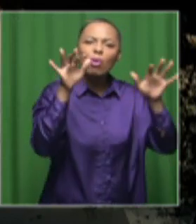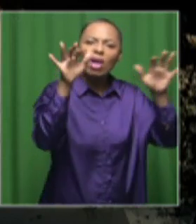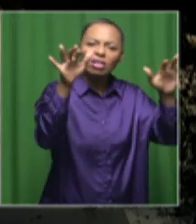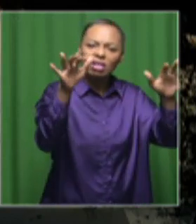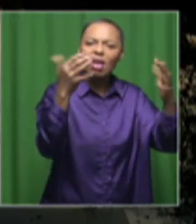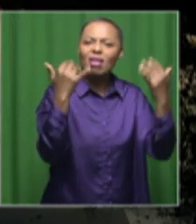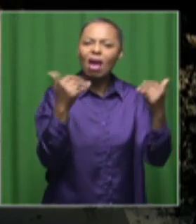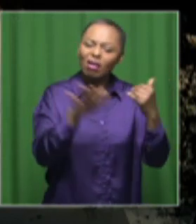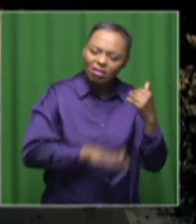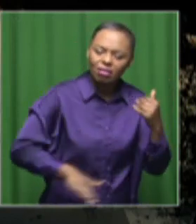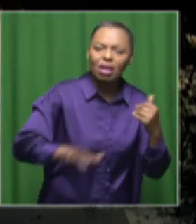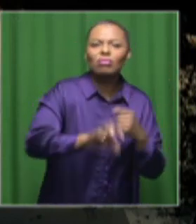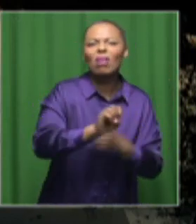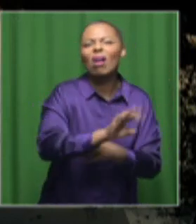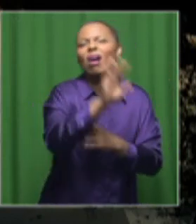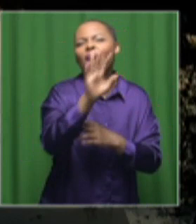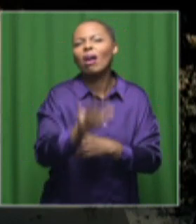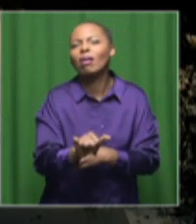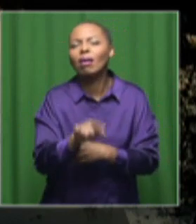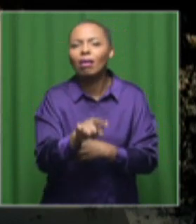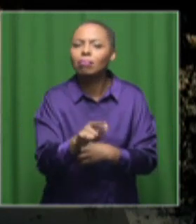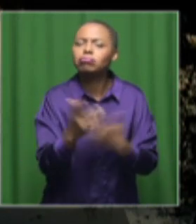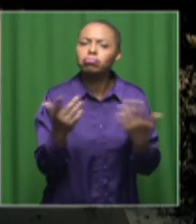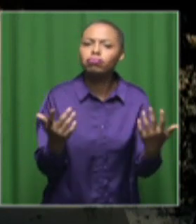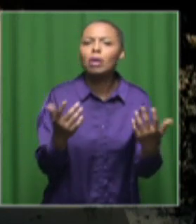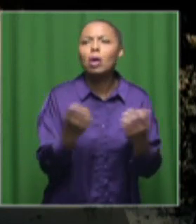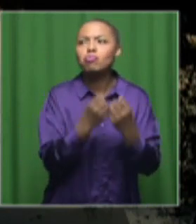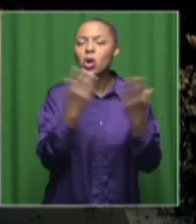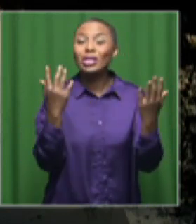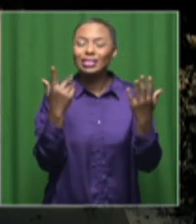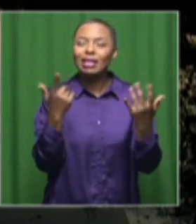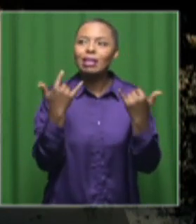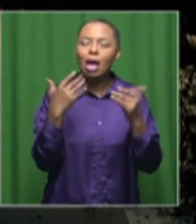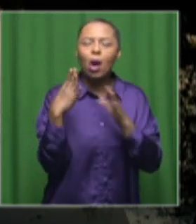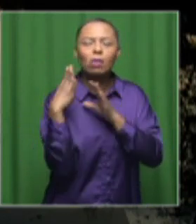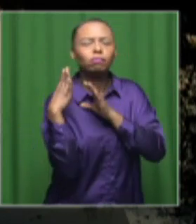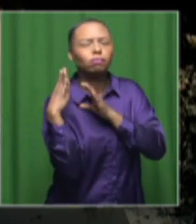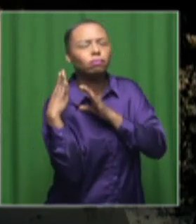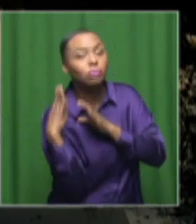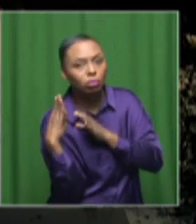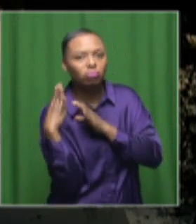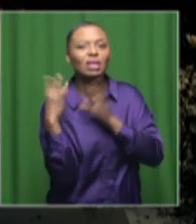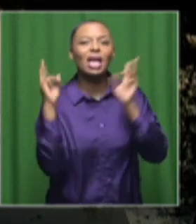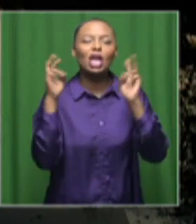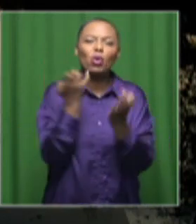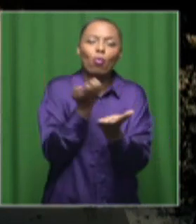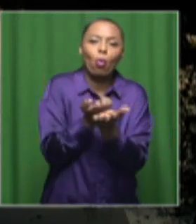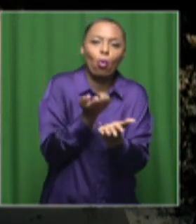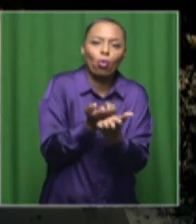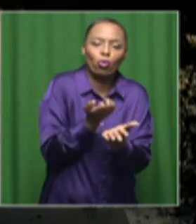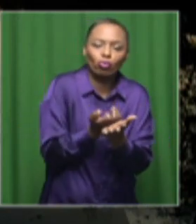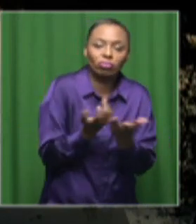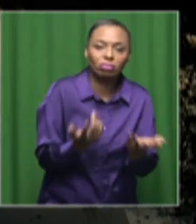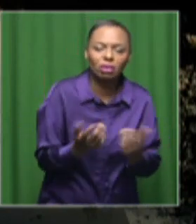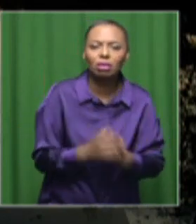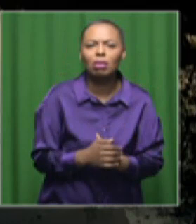size and that outstripping our economic growth trajectory. But what are your thoughts